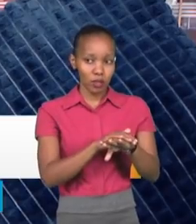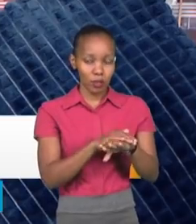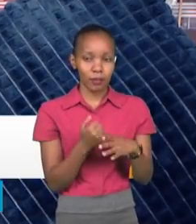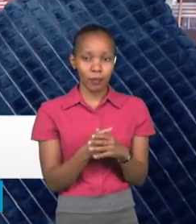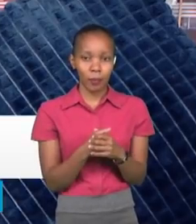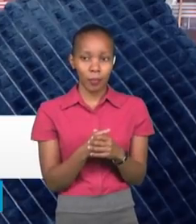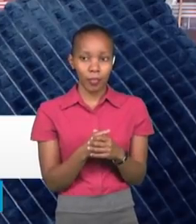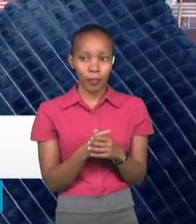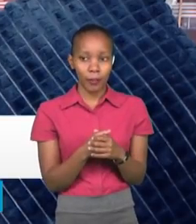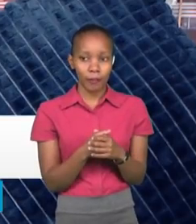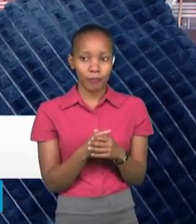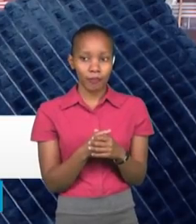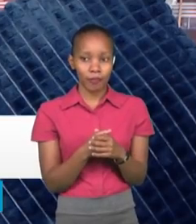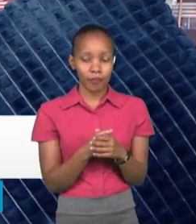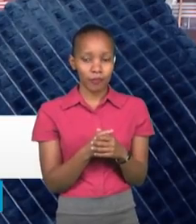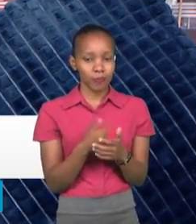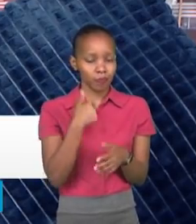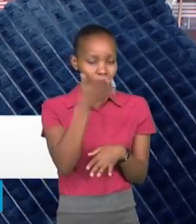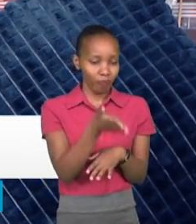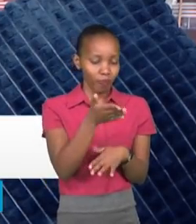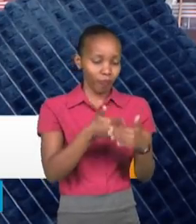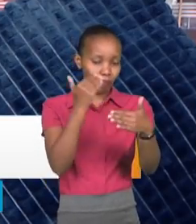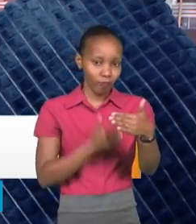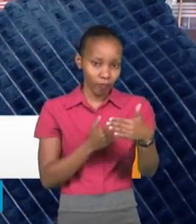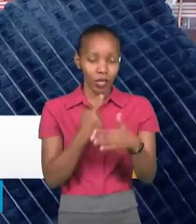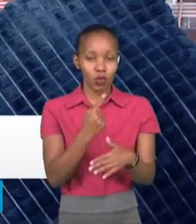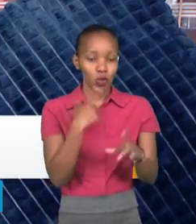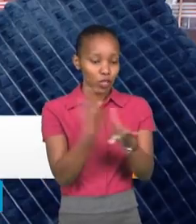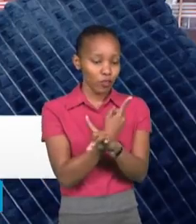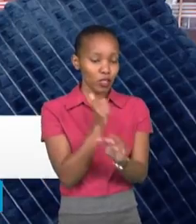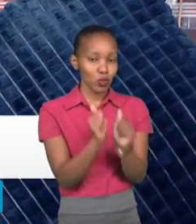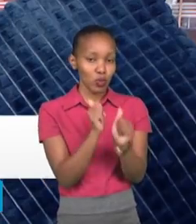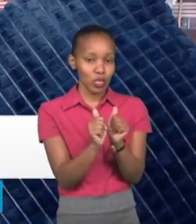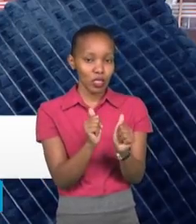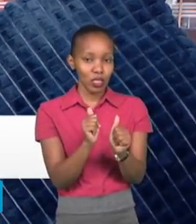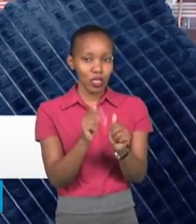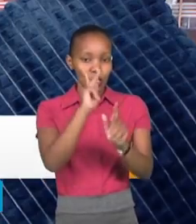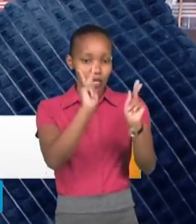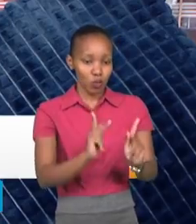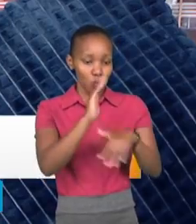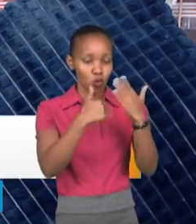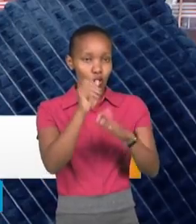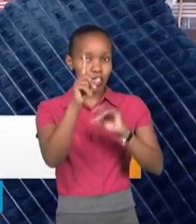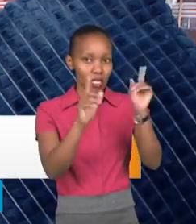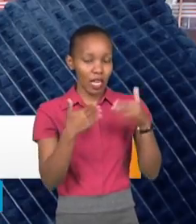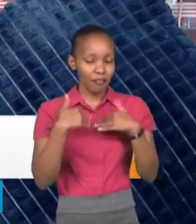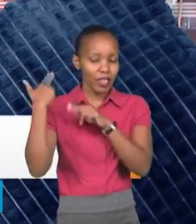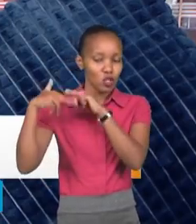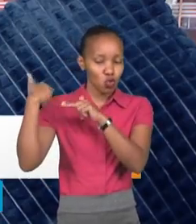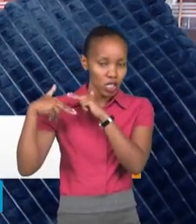Mm-hmm. We've been there. Okay. Before. Yeah. So the only difference is I think Kisumu All-Stars also has mm-hmm. a bit of a